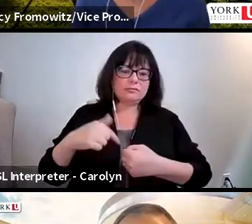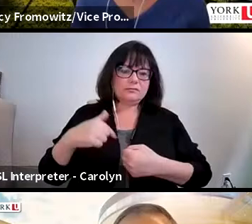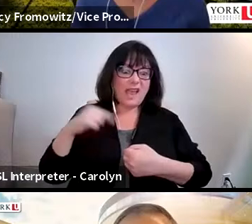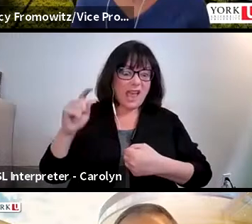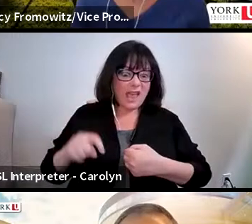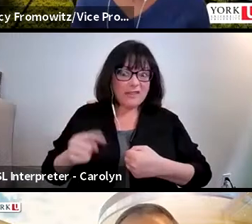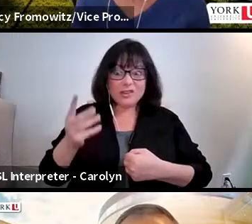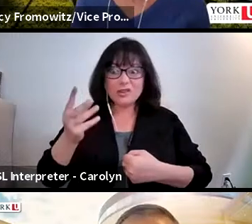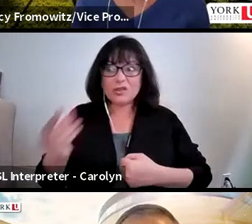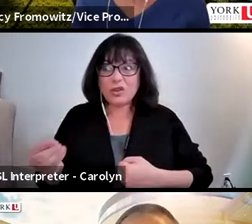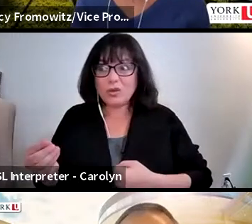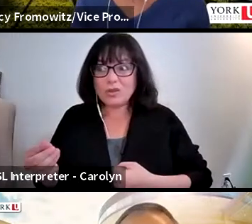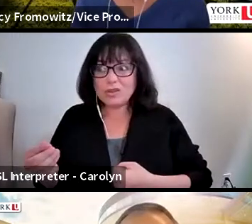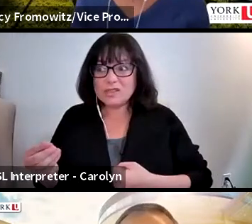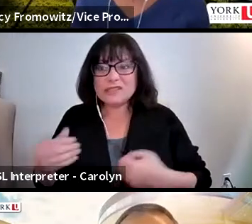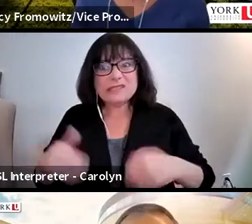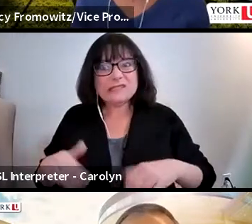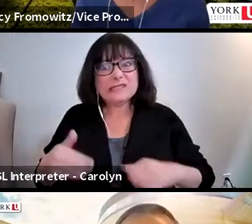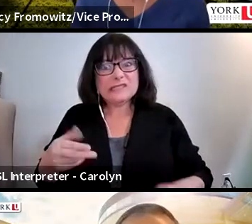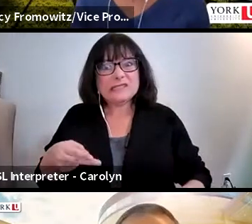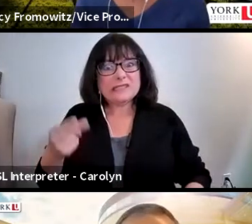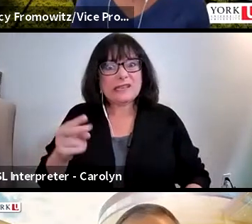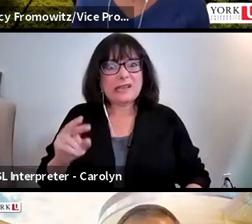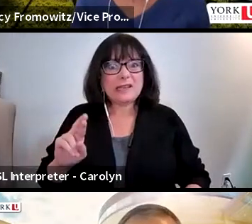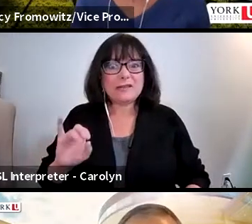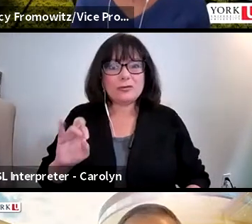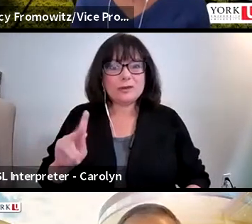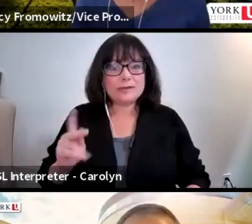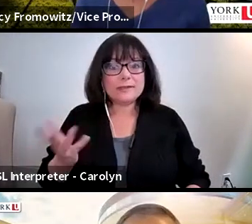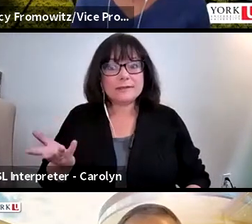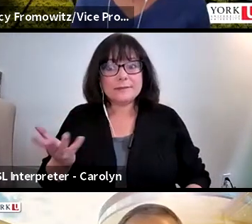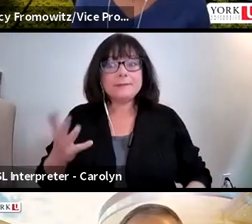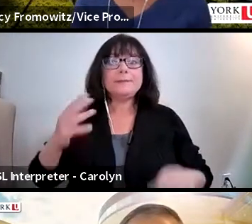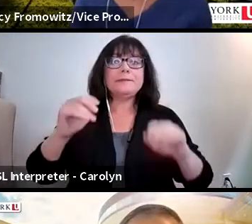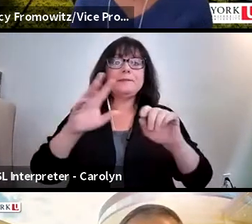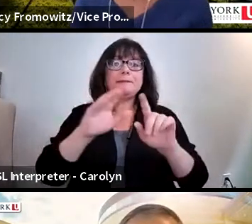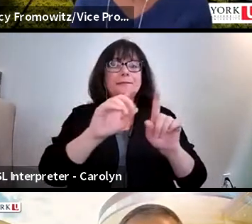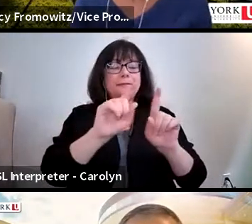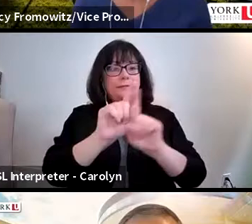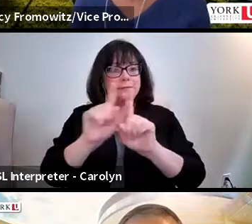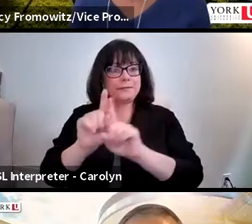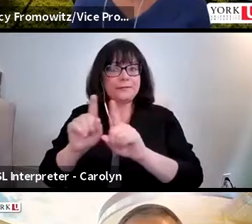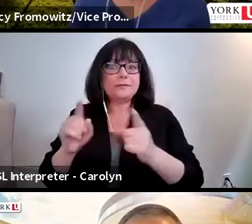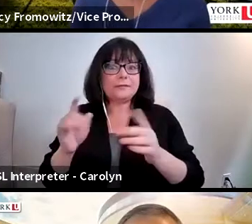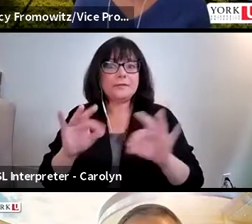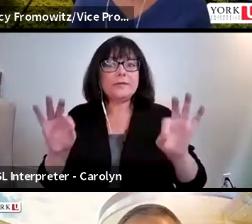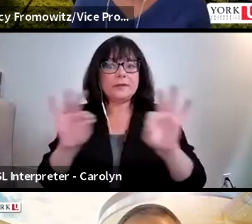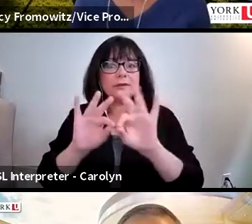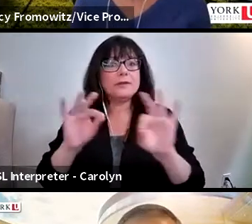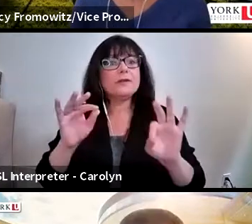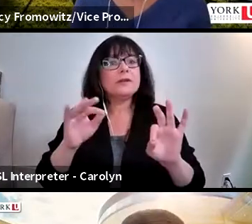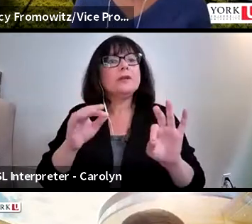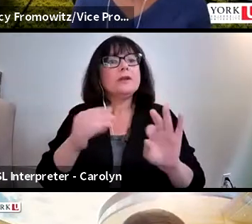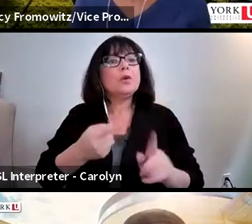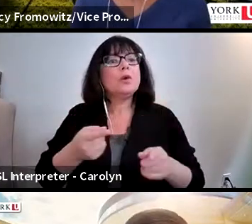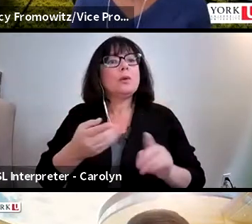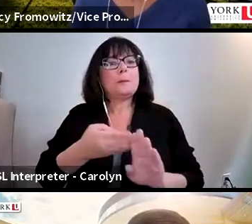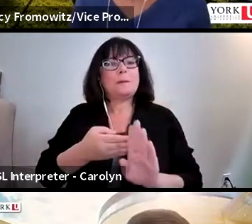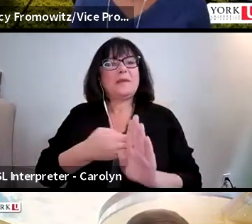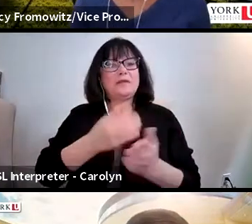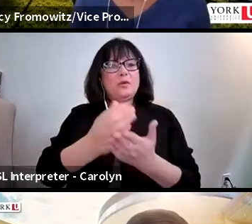why it's so important that we have let students know at the point of course enrollment whether a course will have a required in-person